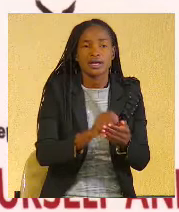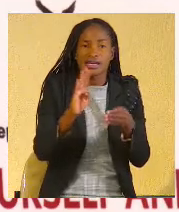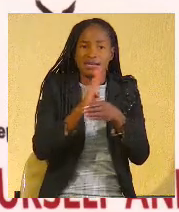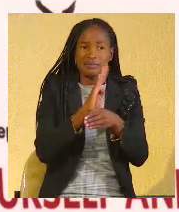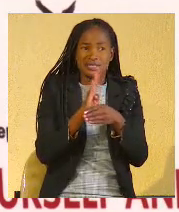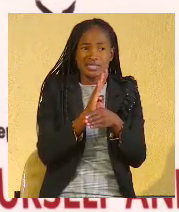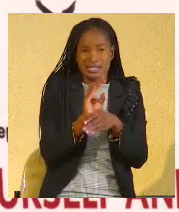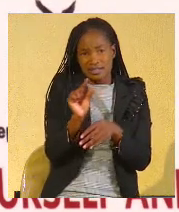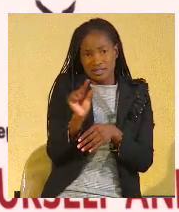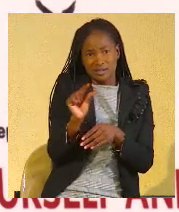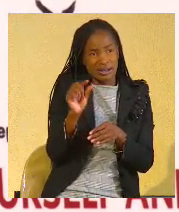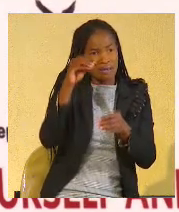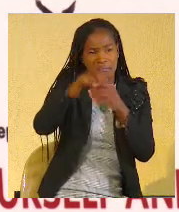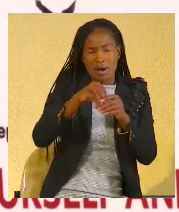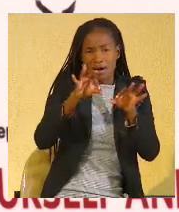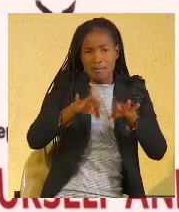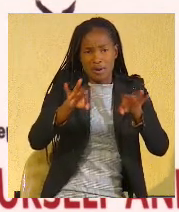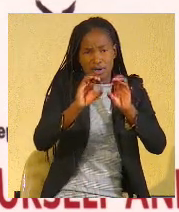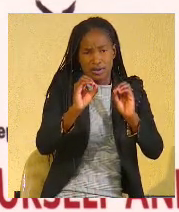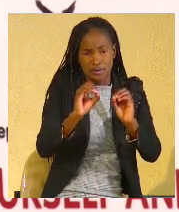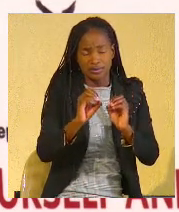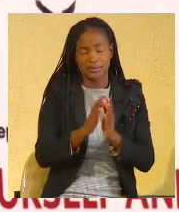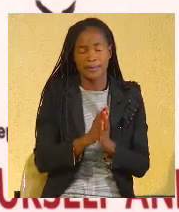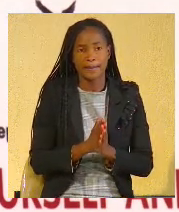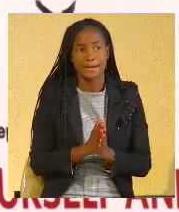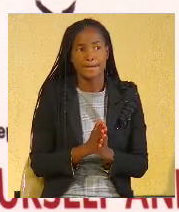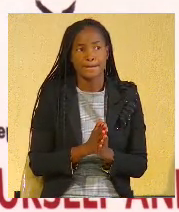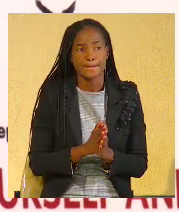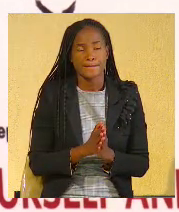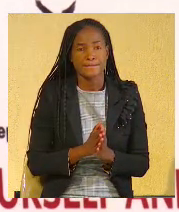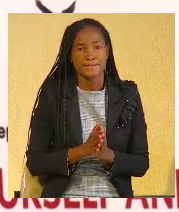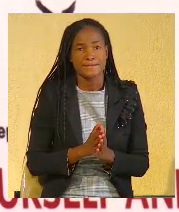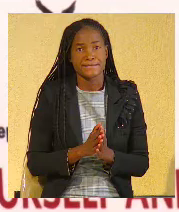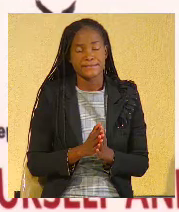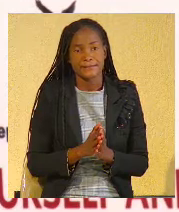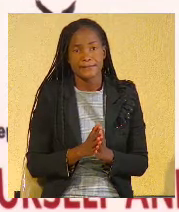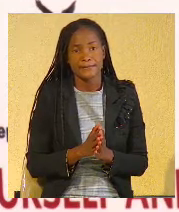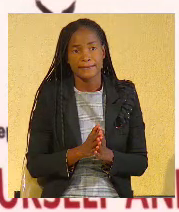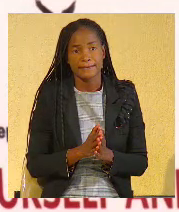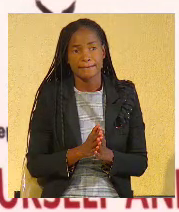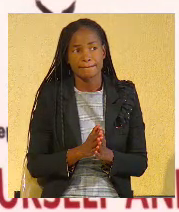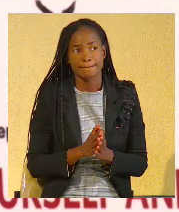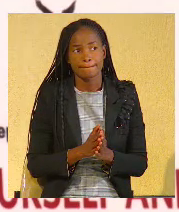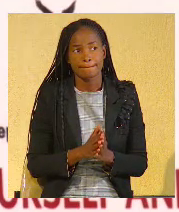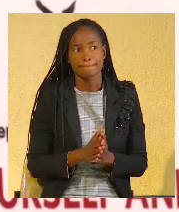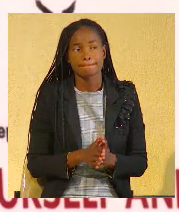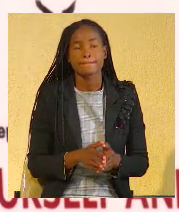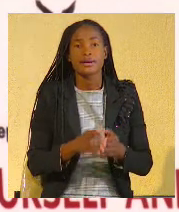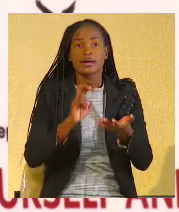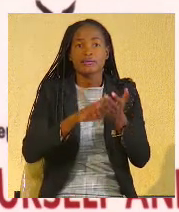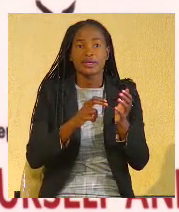business and to absorb the extension of limited loan repayment